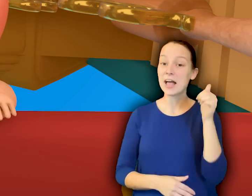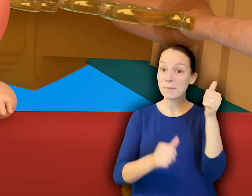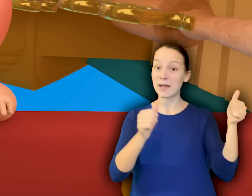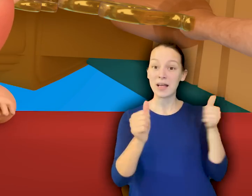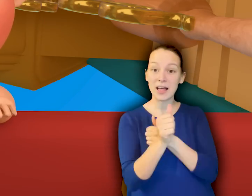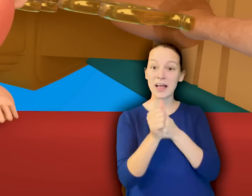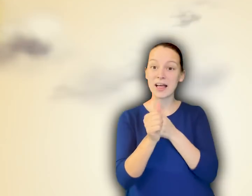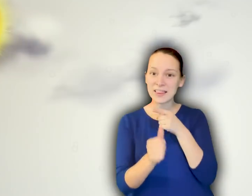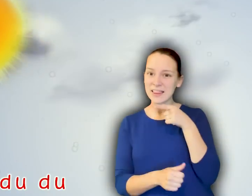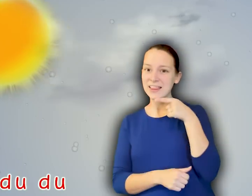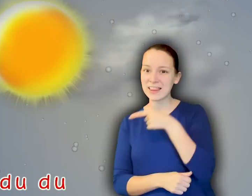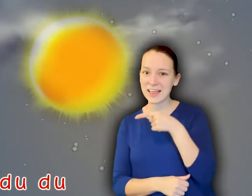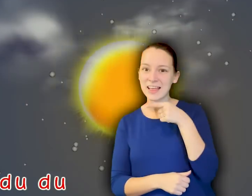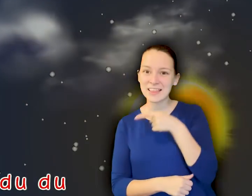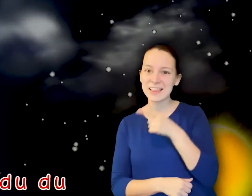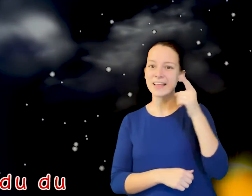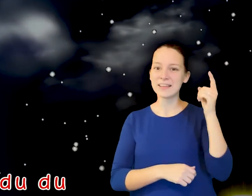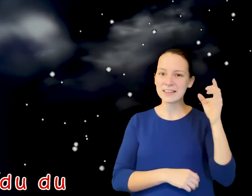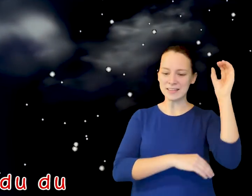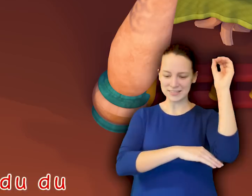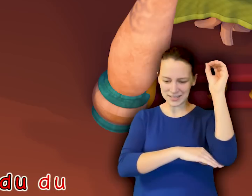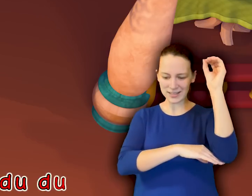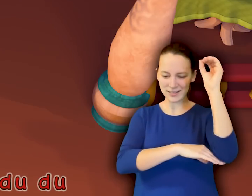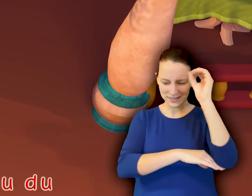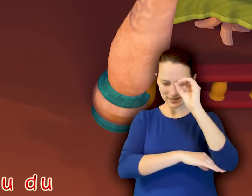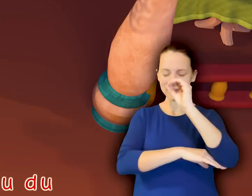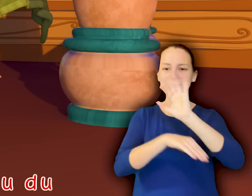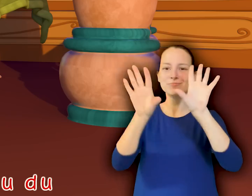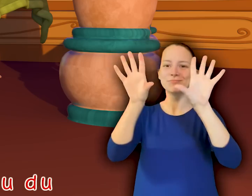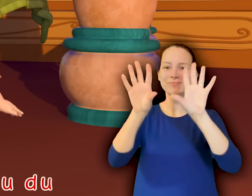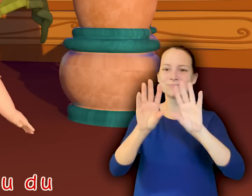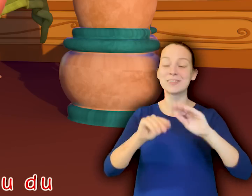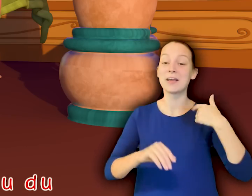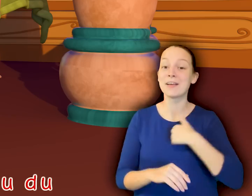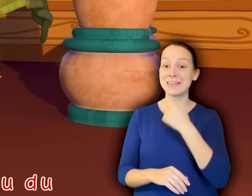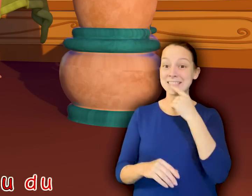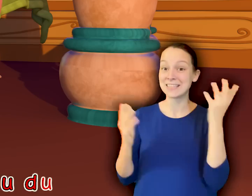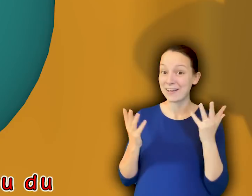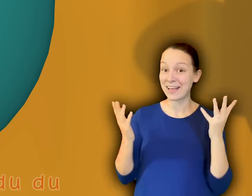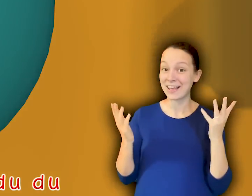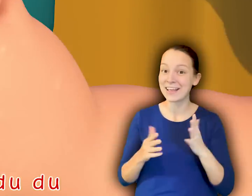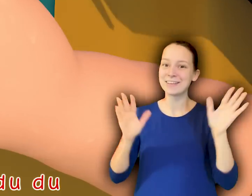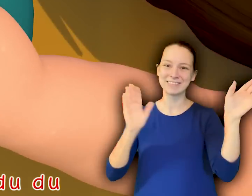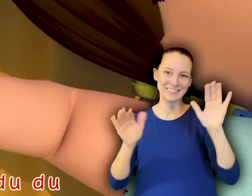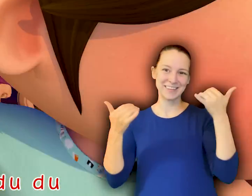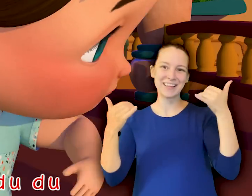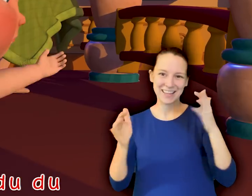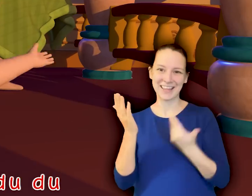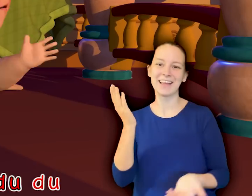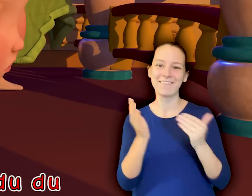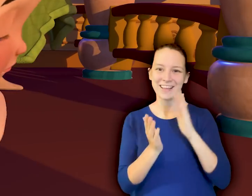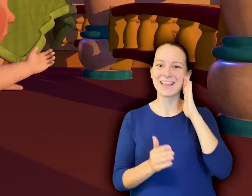behind the bow the sun set away and so we say we'll play